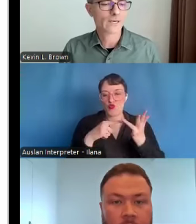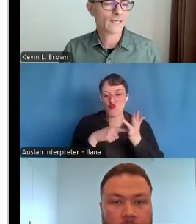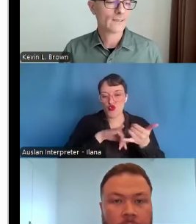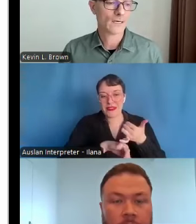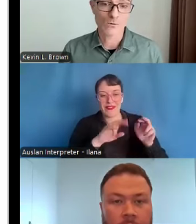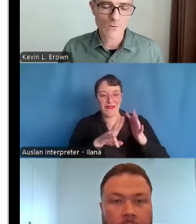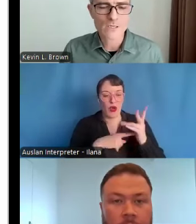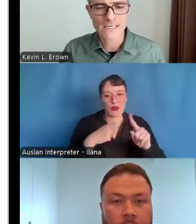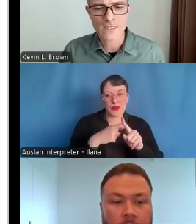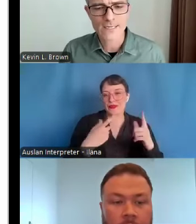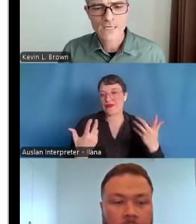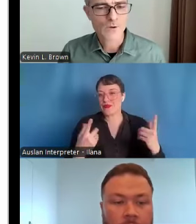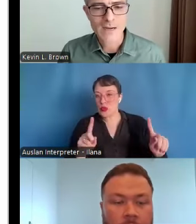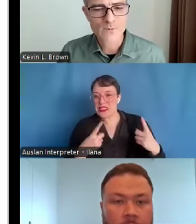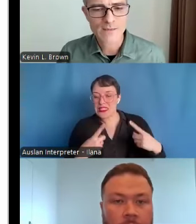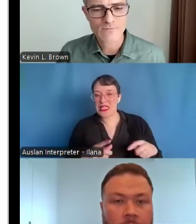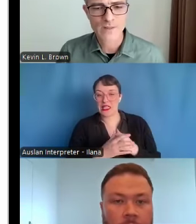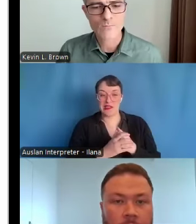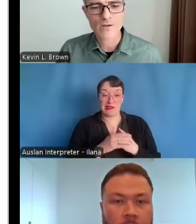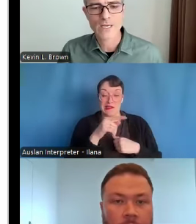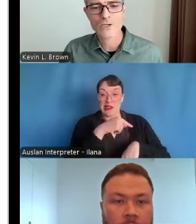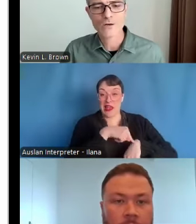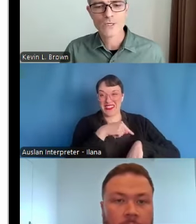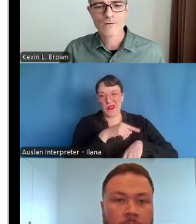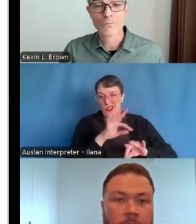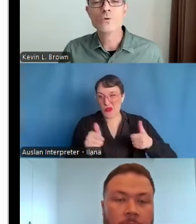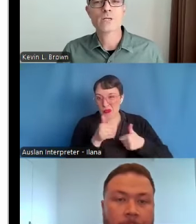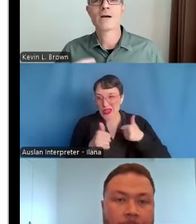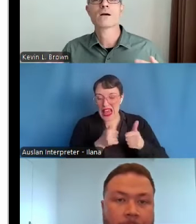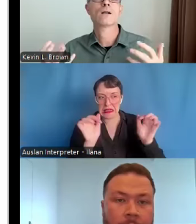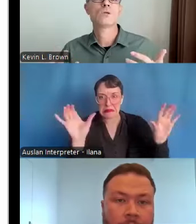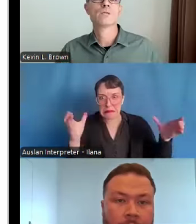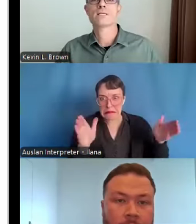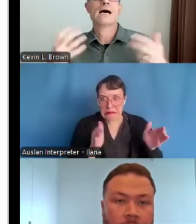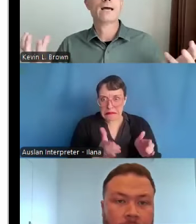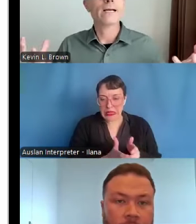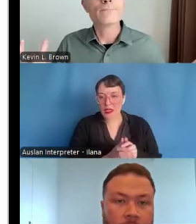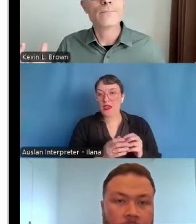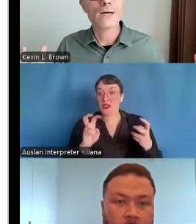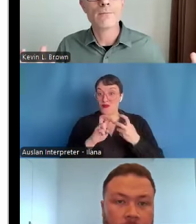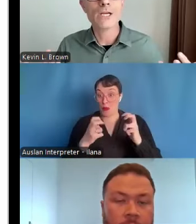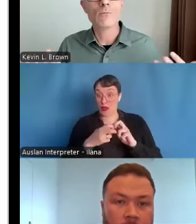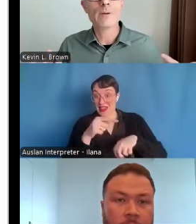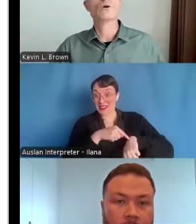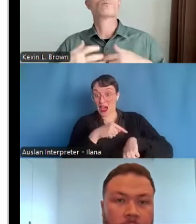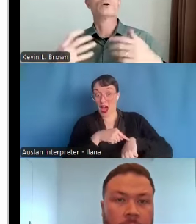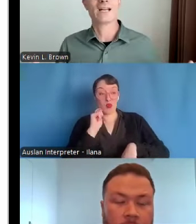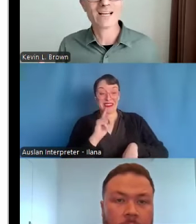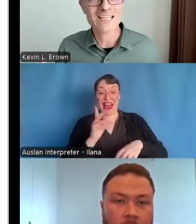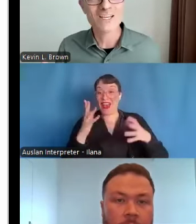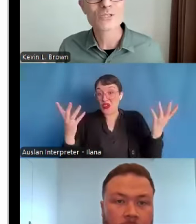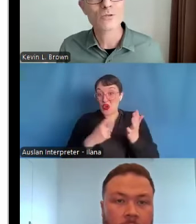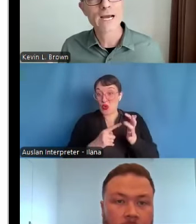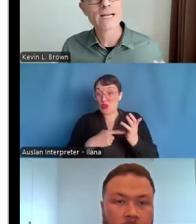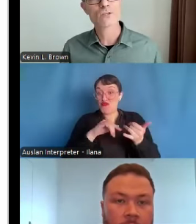were working, or when I worked there. And the problem statement for them would have been, roots and Americana music is dying. People don't appreciate it